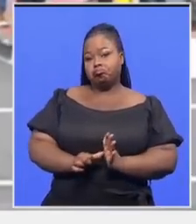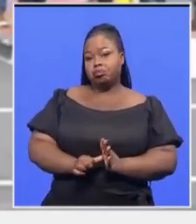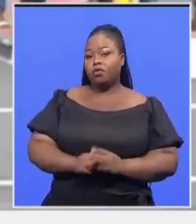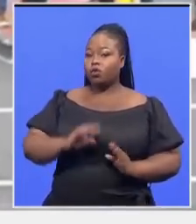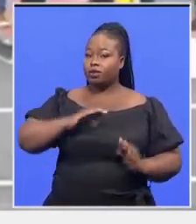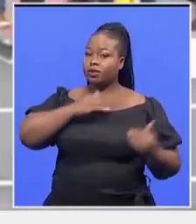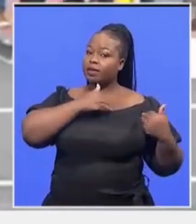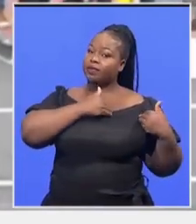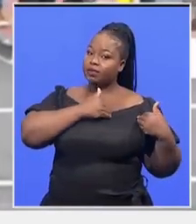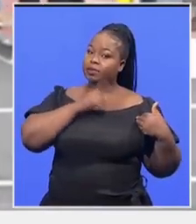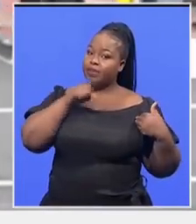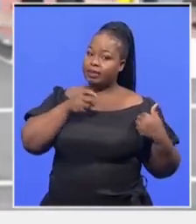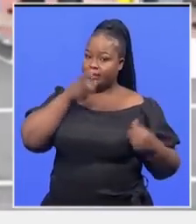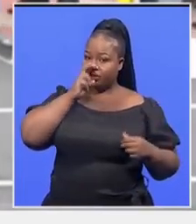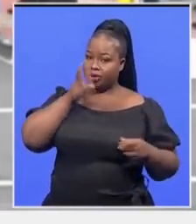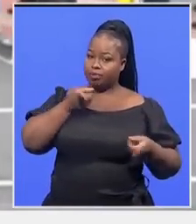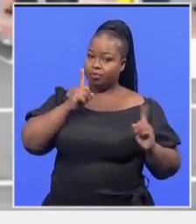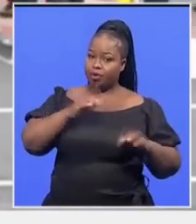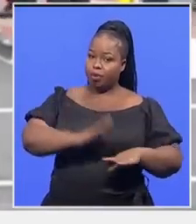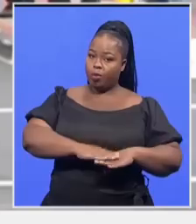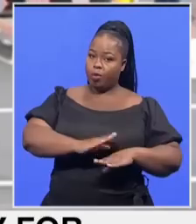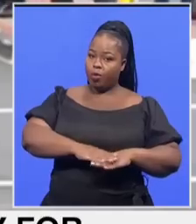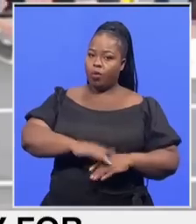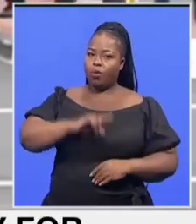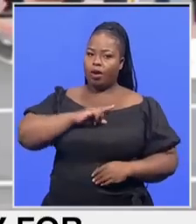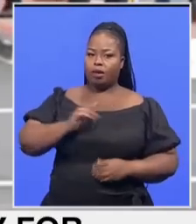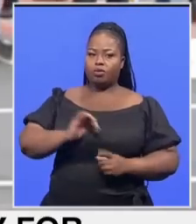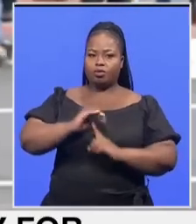security to be heightened to protect